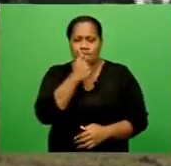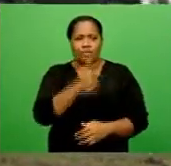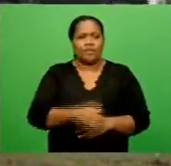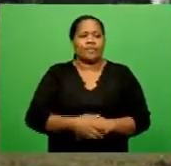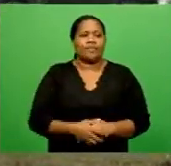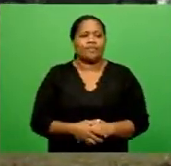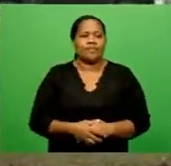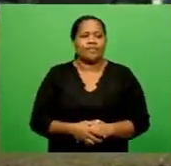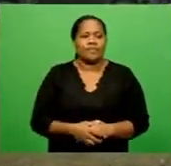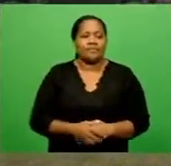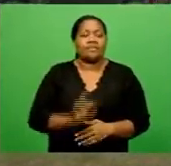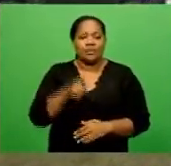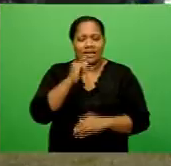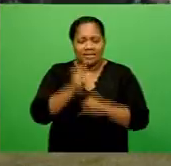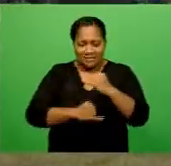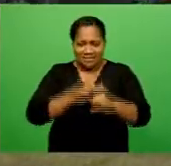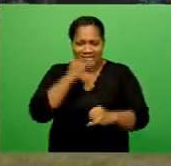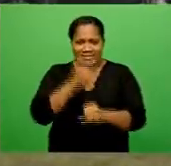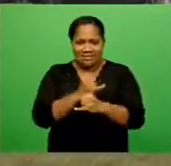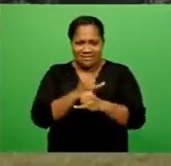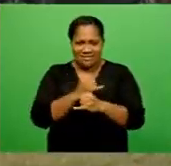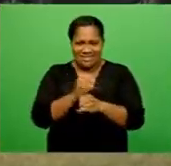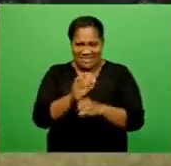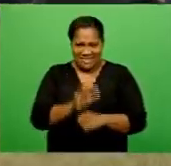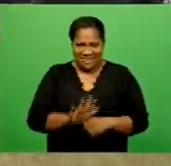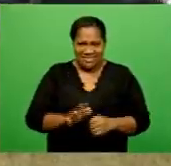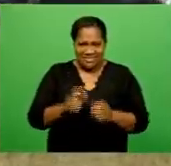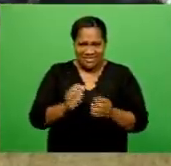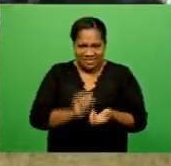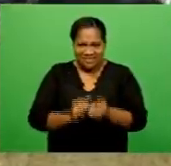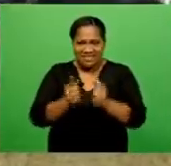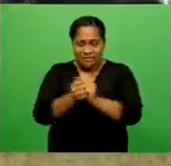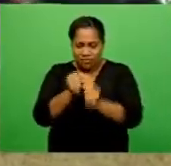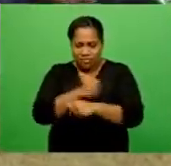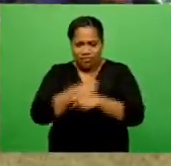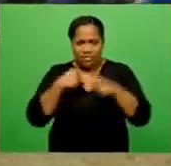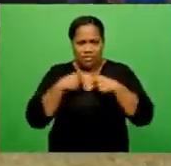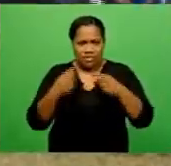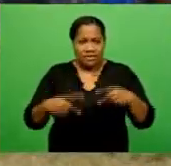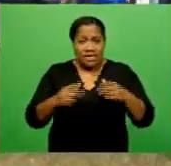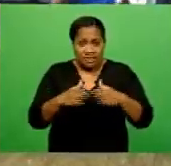international arena for our match officials. At the moment, none of our officials